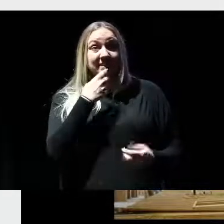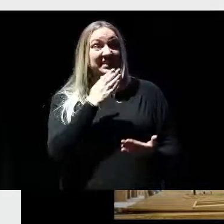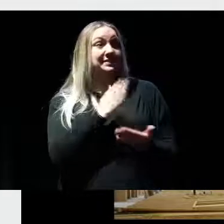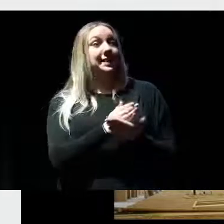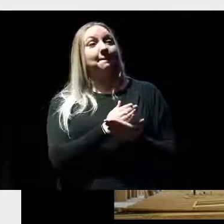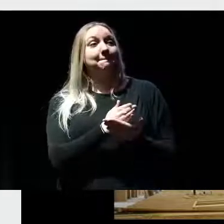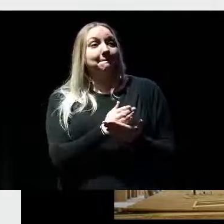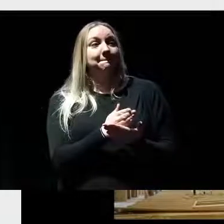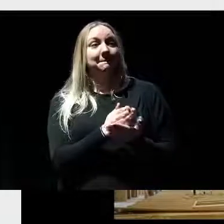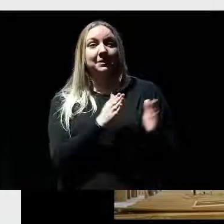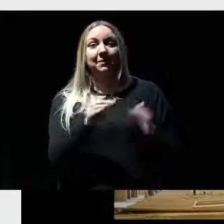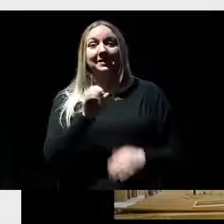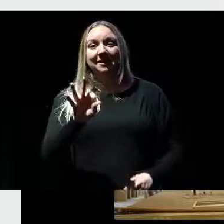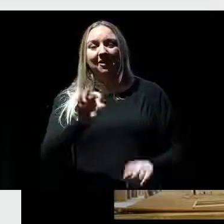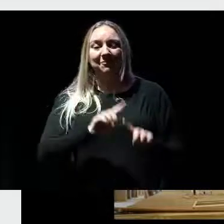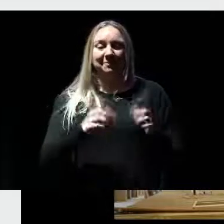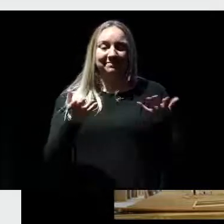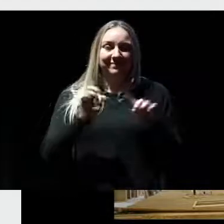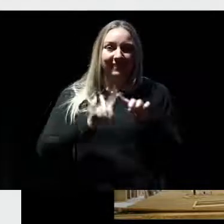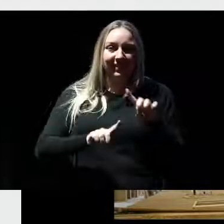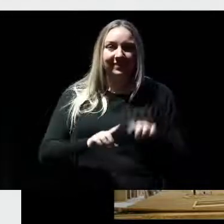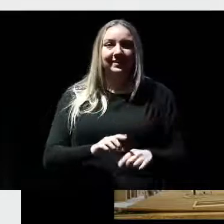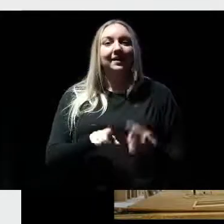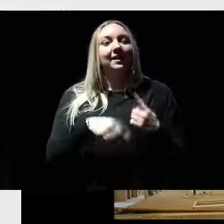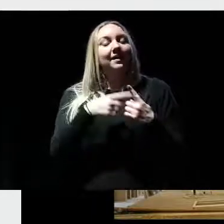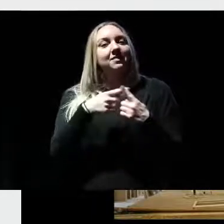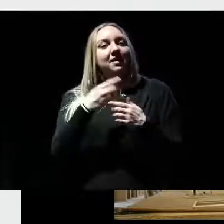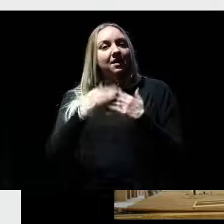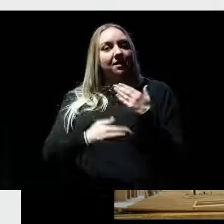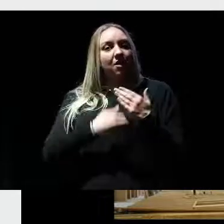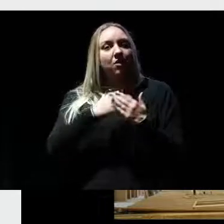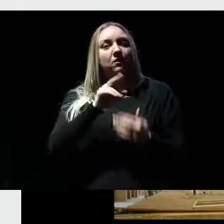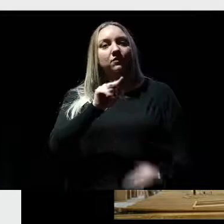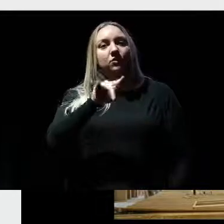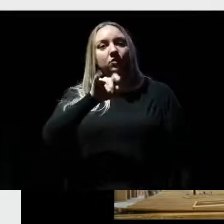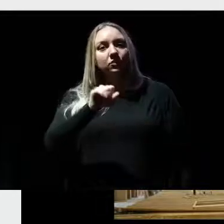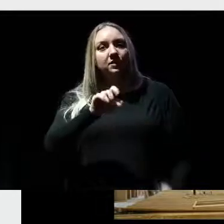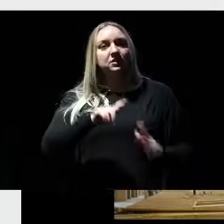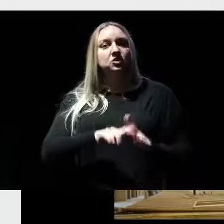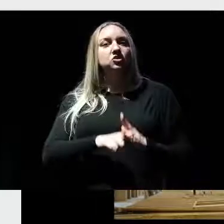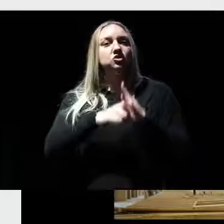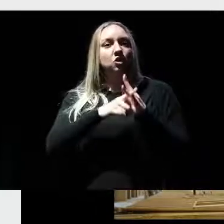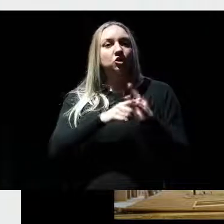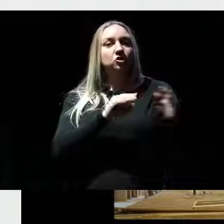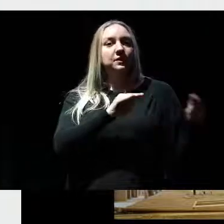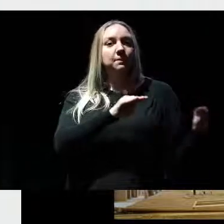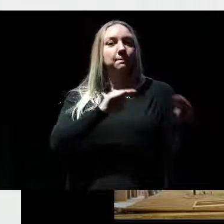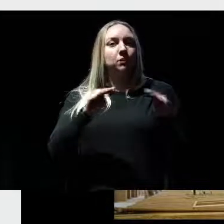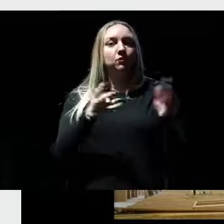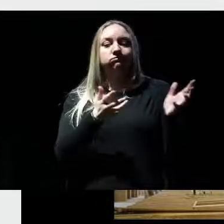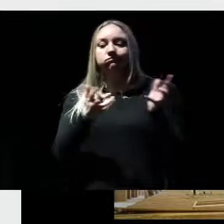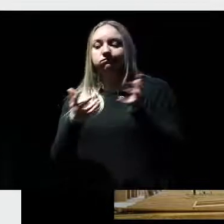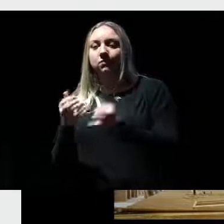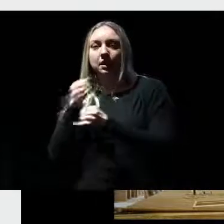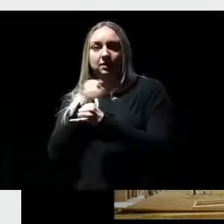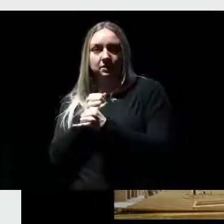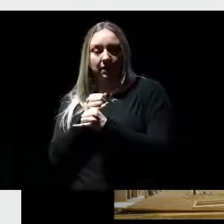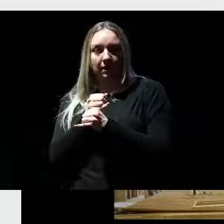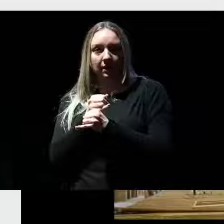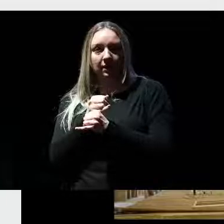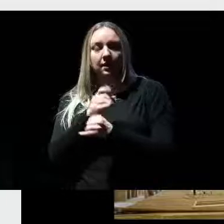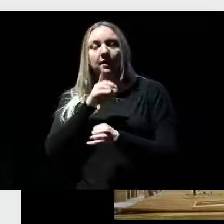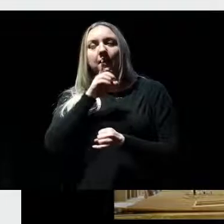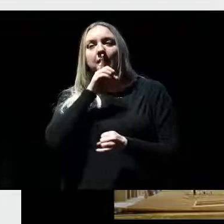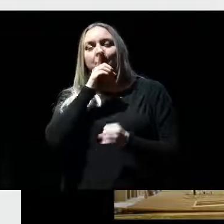assembly line, which is impossible. And then all of the units eventually start to come out to the site. And what was amazing was that when they